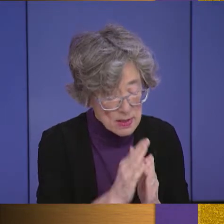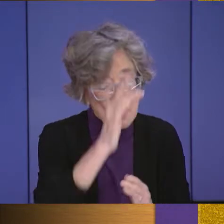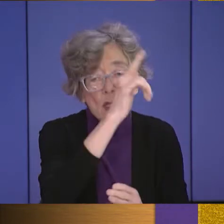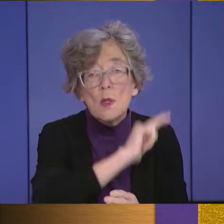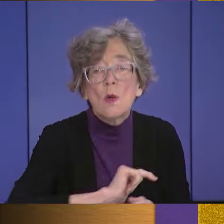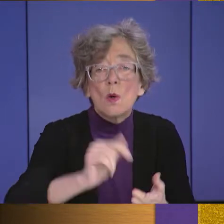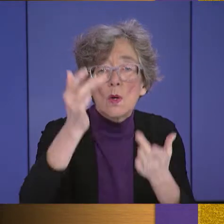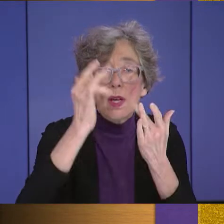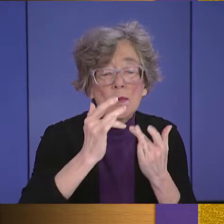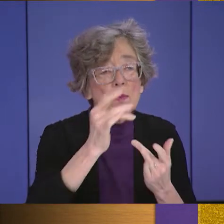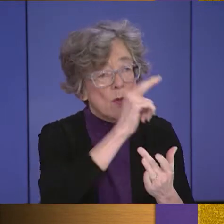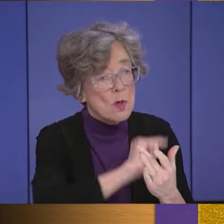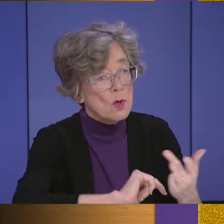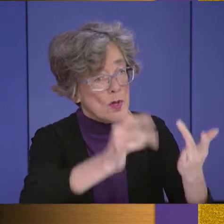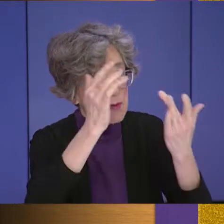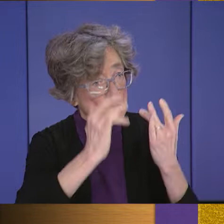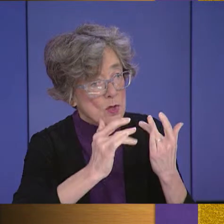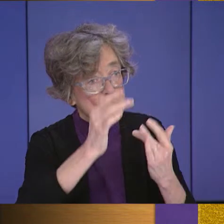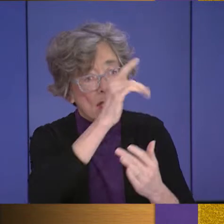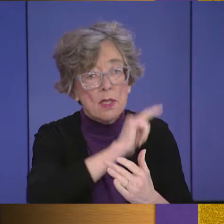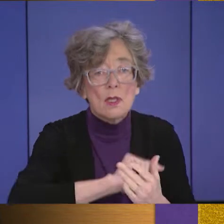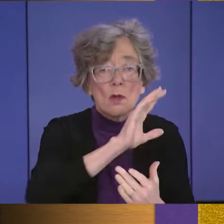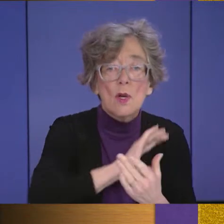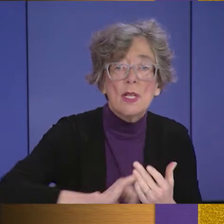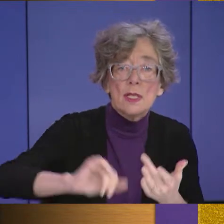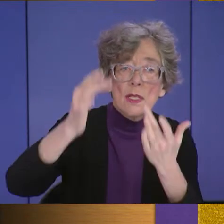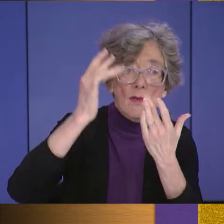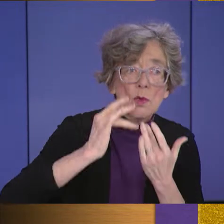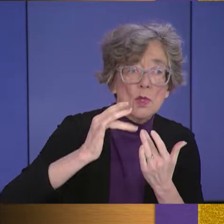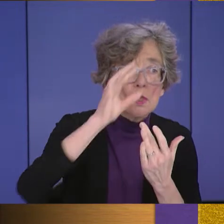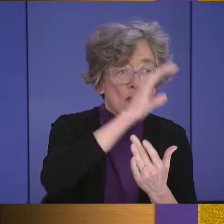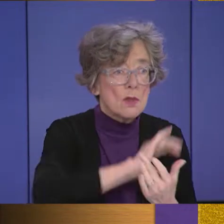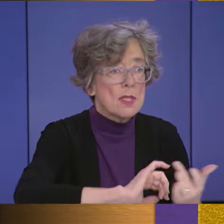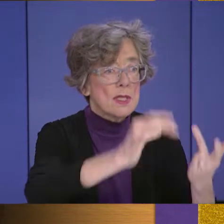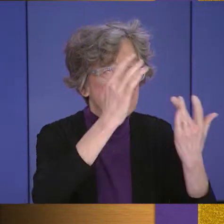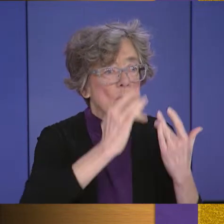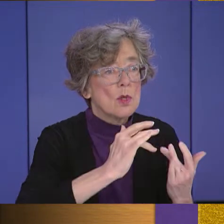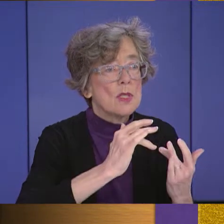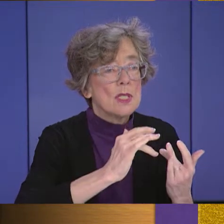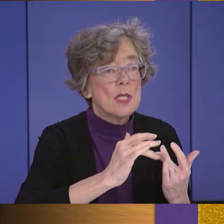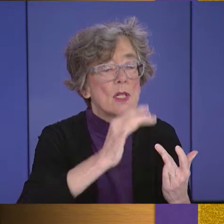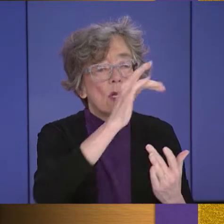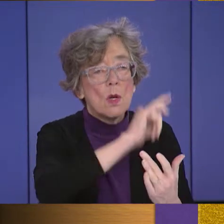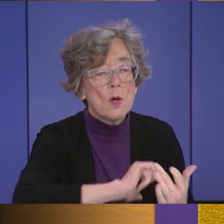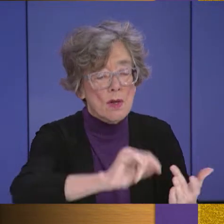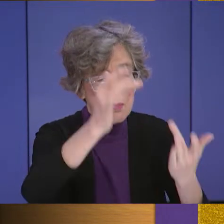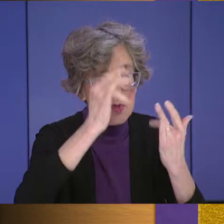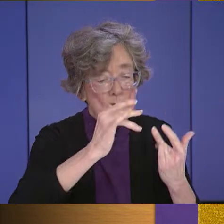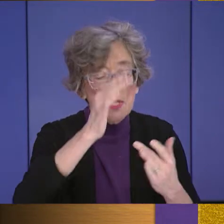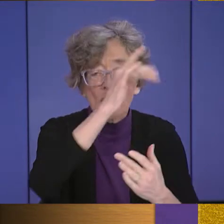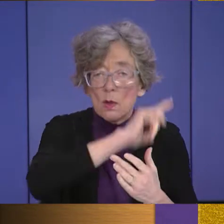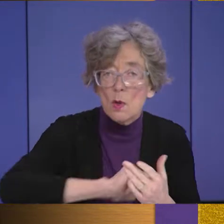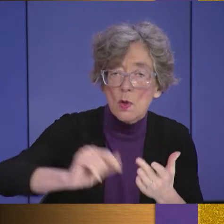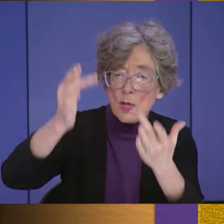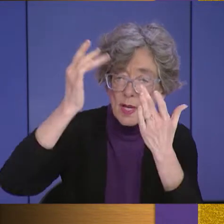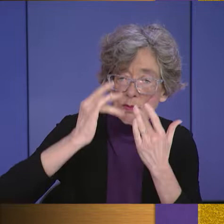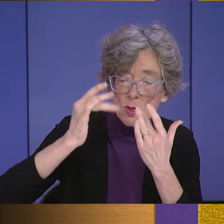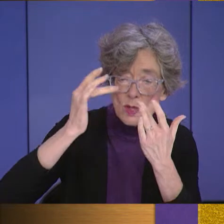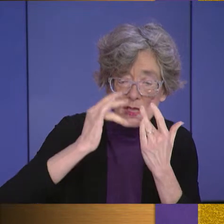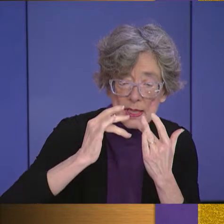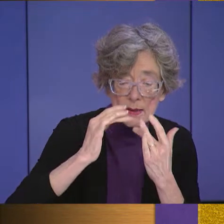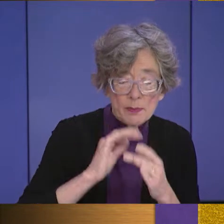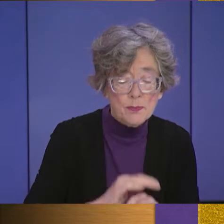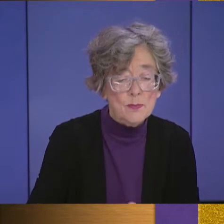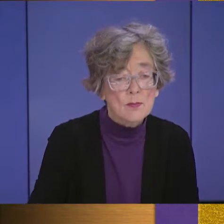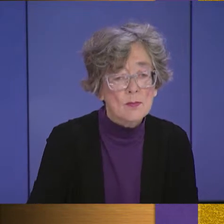have mercy. Lord, have mercy. Christ, have mercy. Christ, have mercy. Lord, have mercy. Lord, have